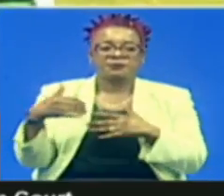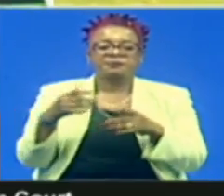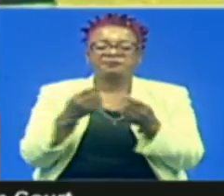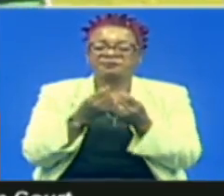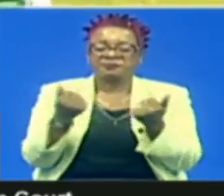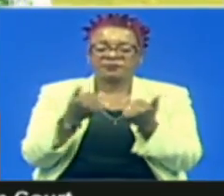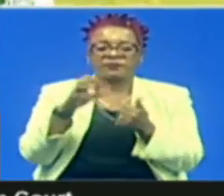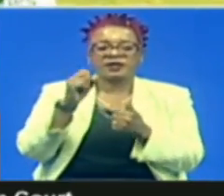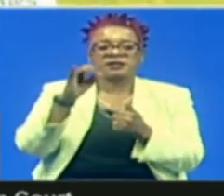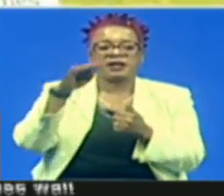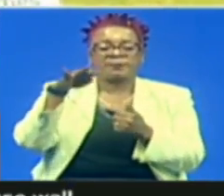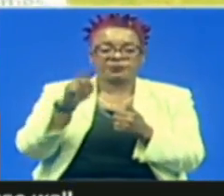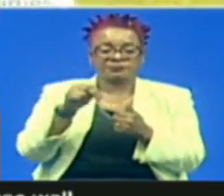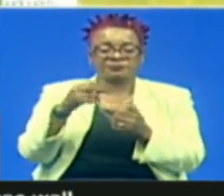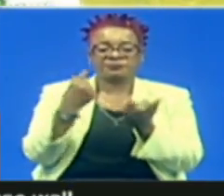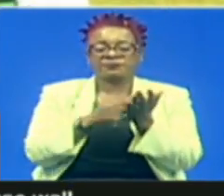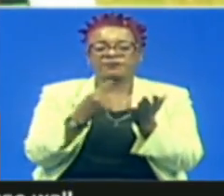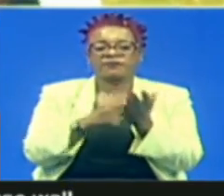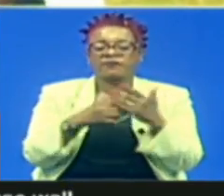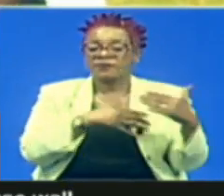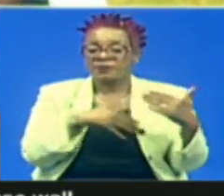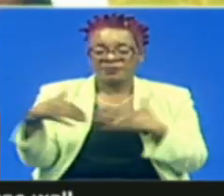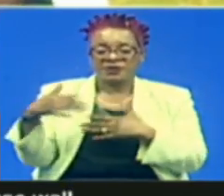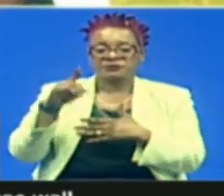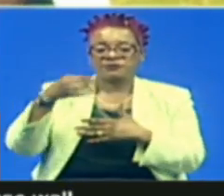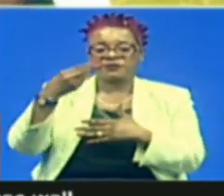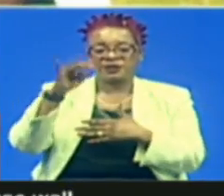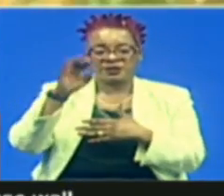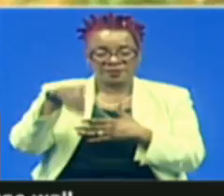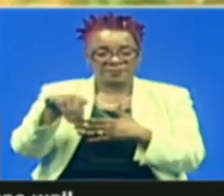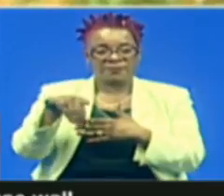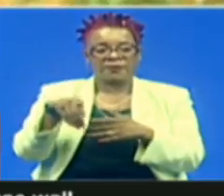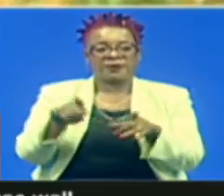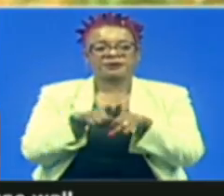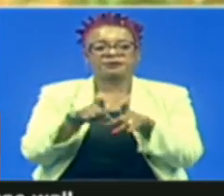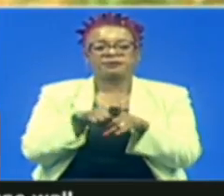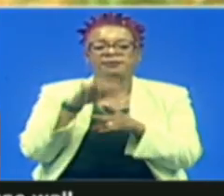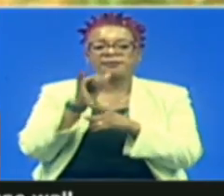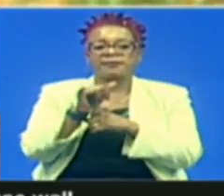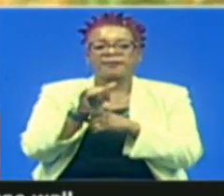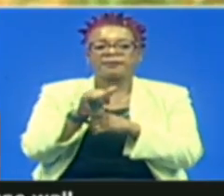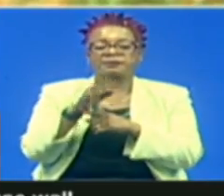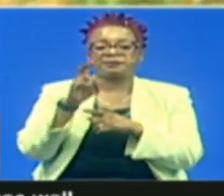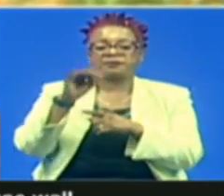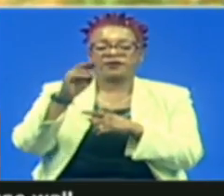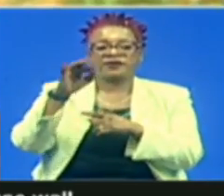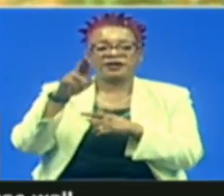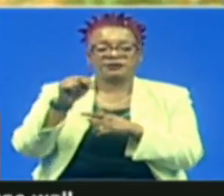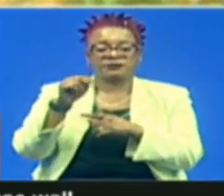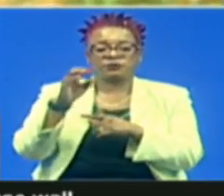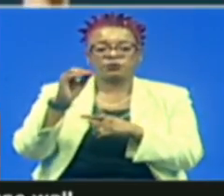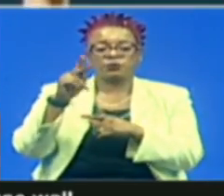Simon Cheprot, Ugandan rugby star Philip Wokorach, and a fitness buff Evelyn Okinyi.